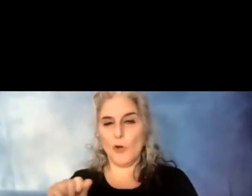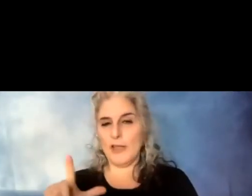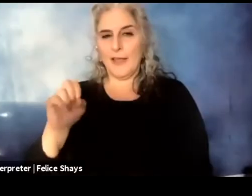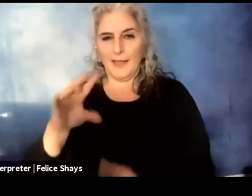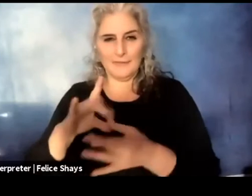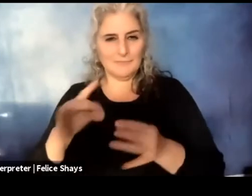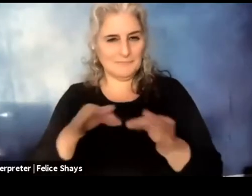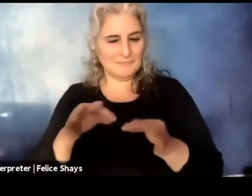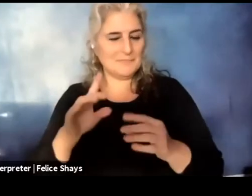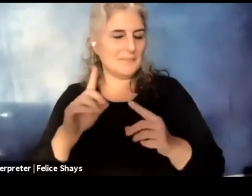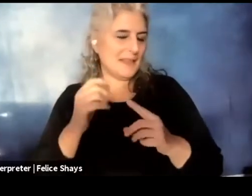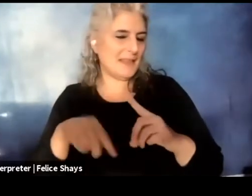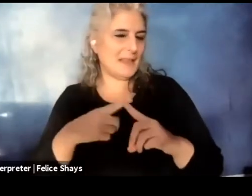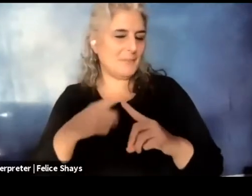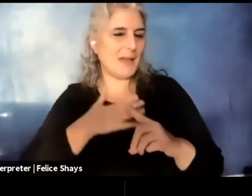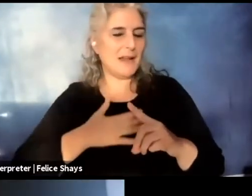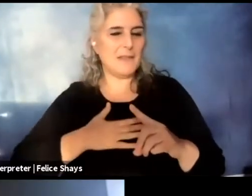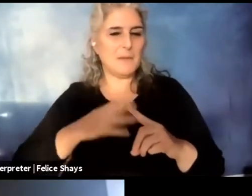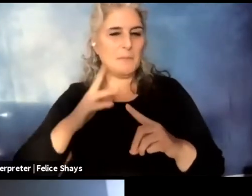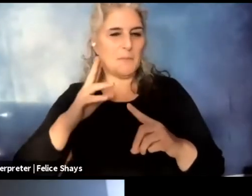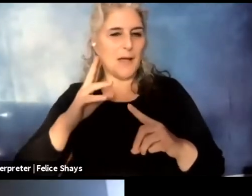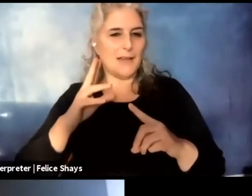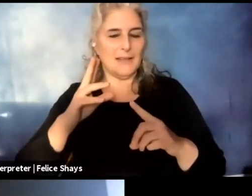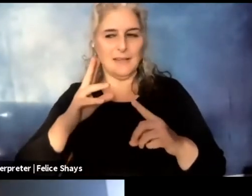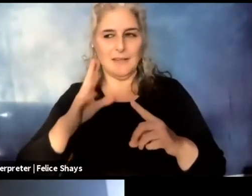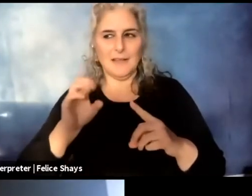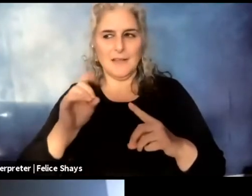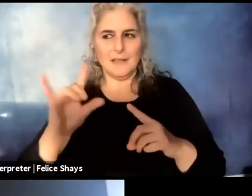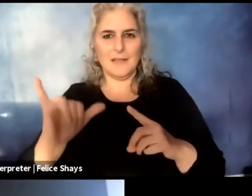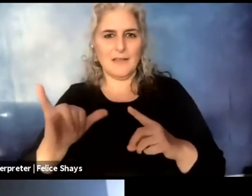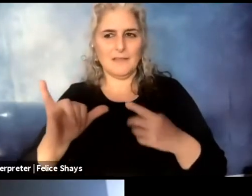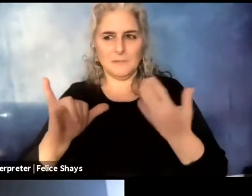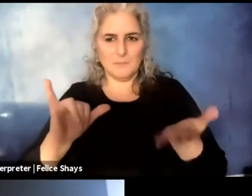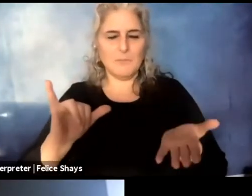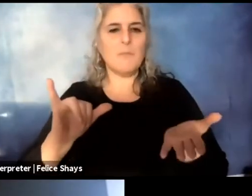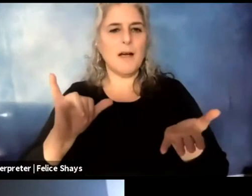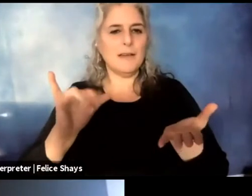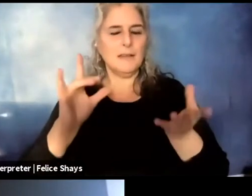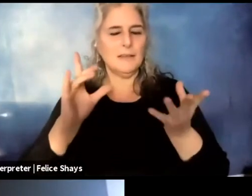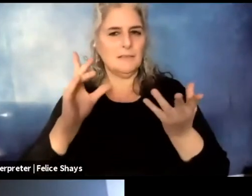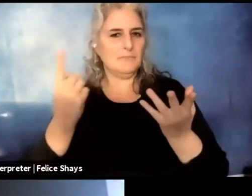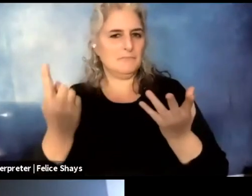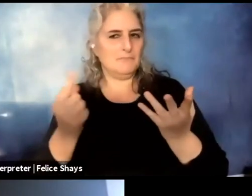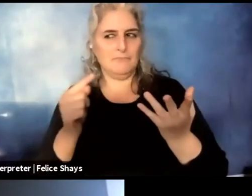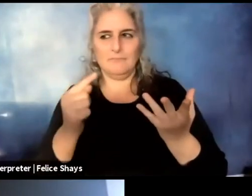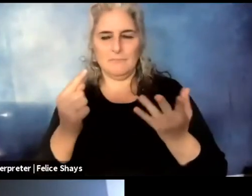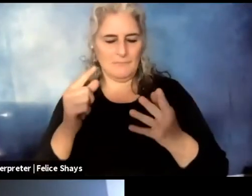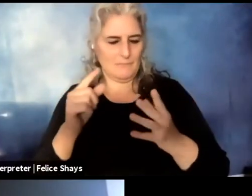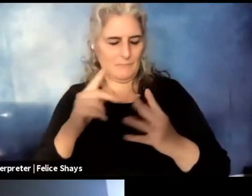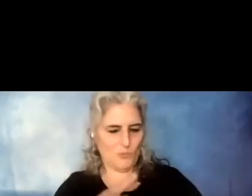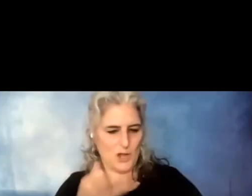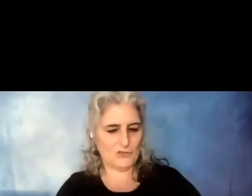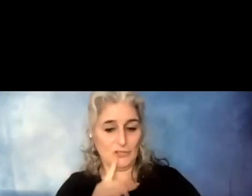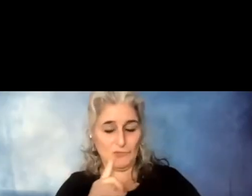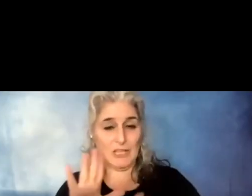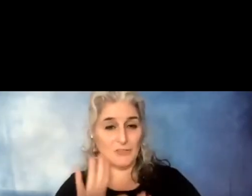is a project that I'm super excited about. You know, being made available today and the work that's gone into it. So